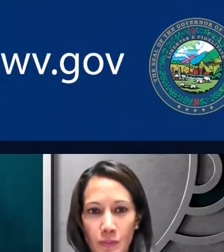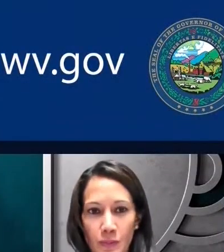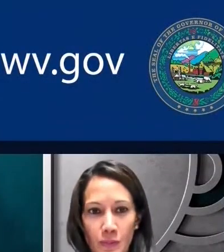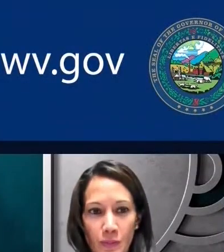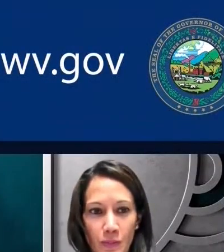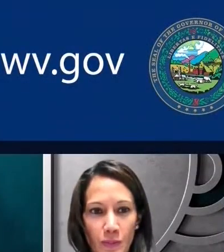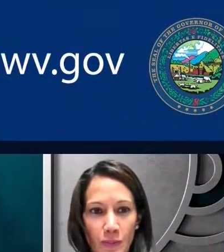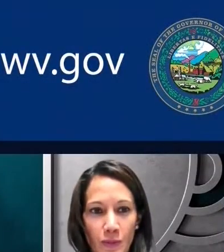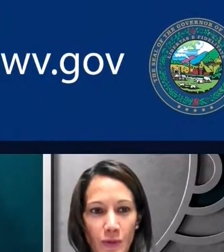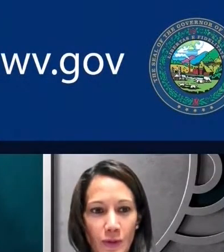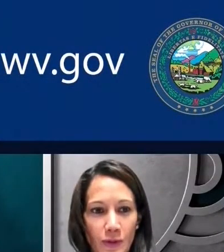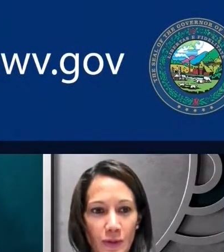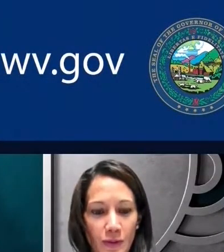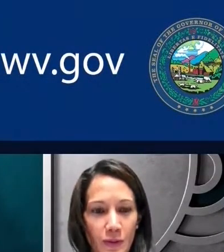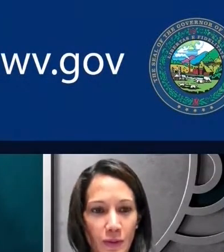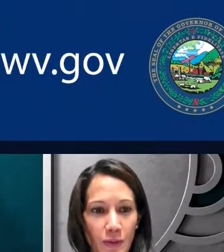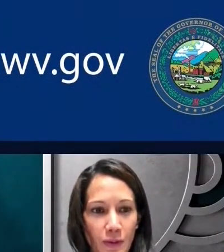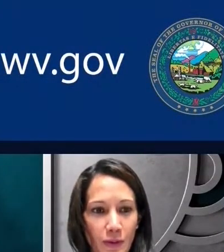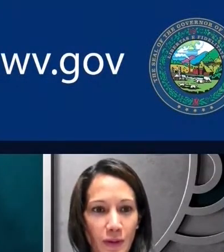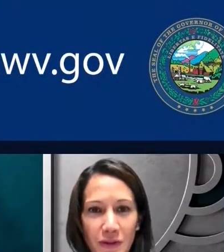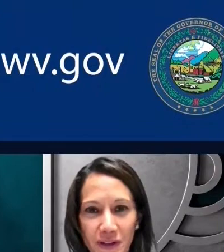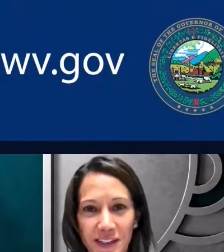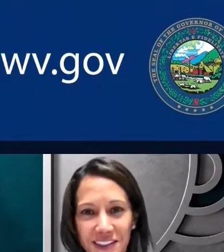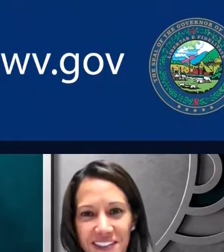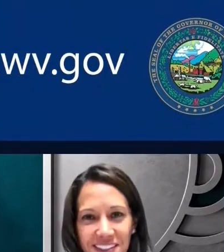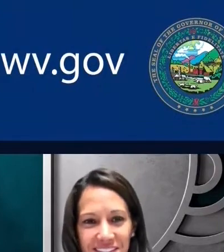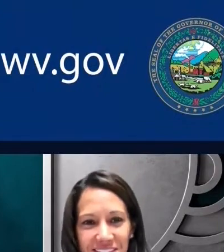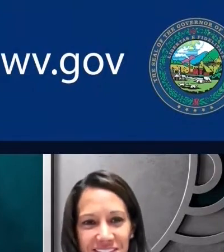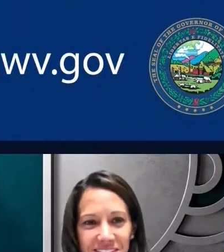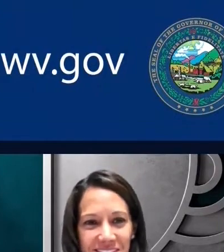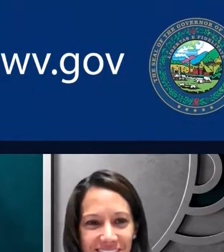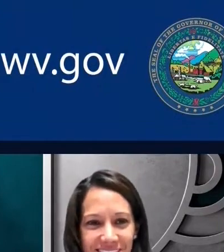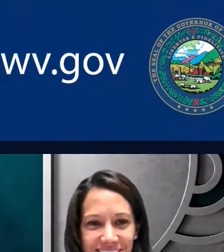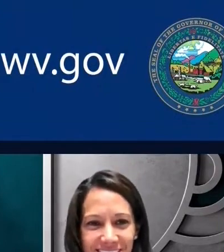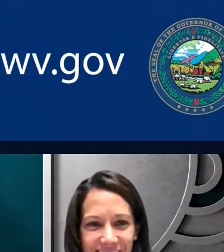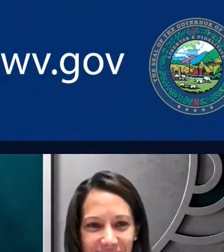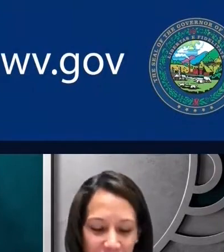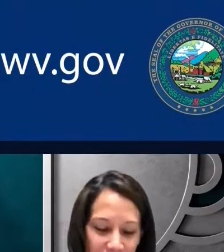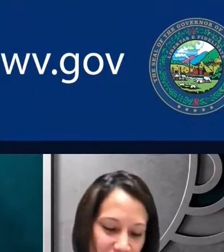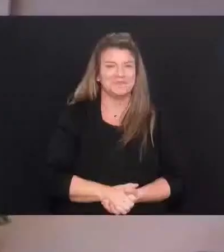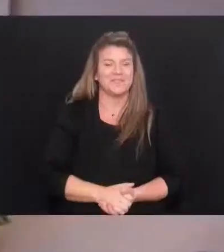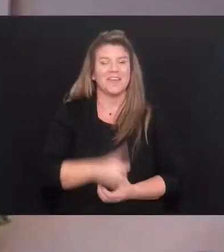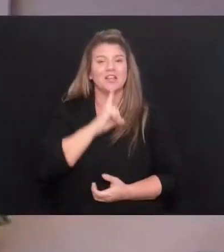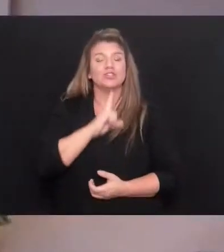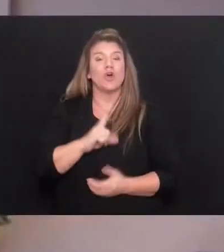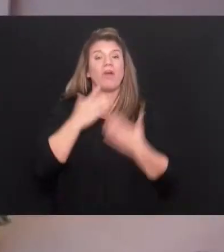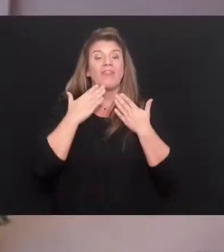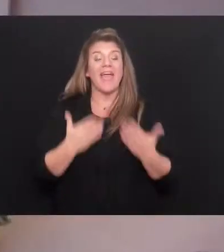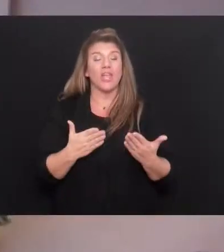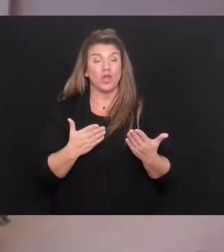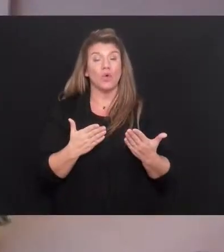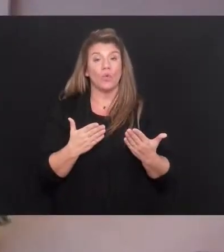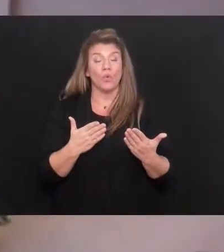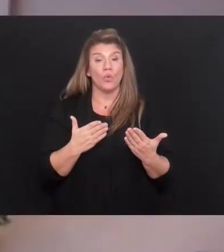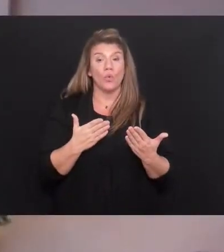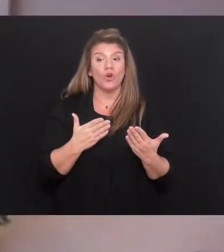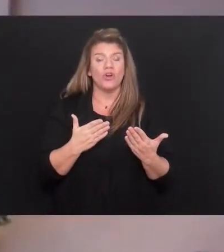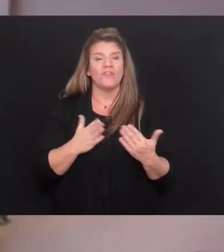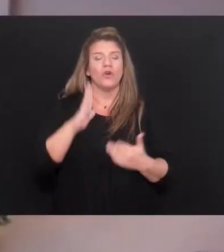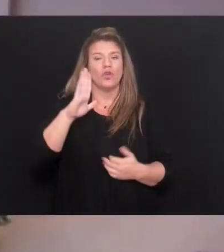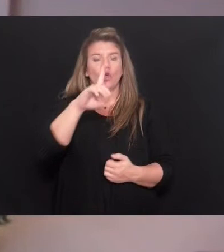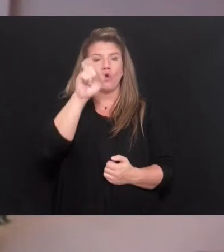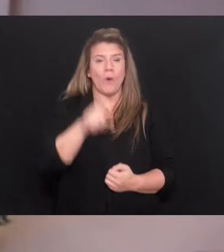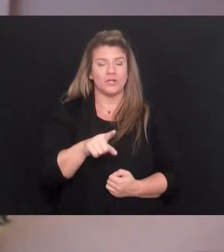Ian, you want to start? You want me to? You can go ahead, Clay. Thanks. So thank you for the